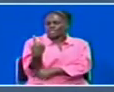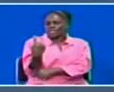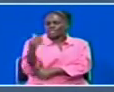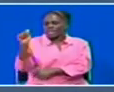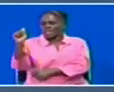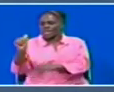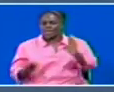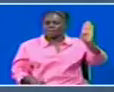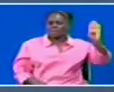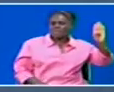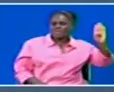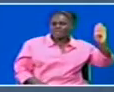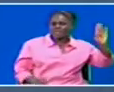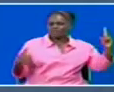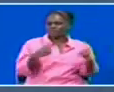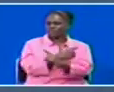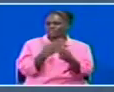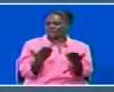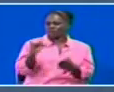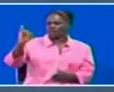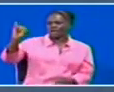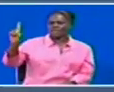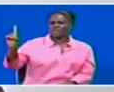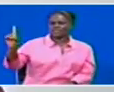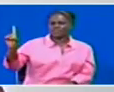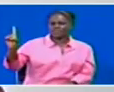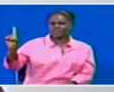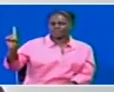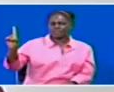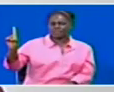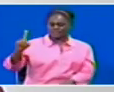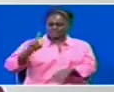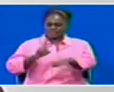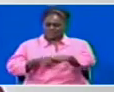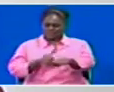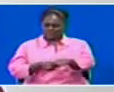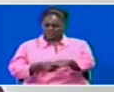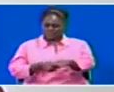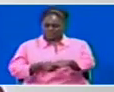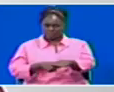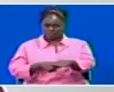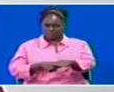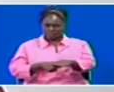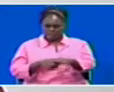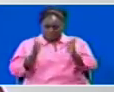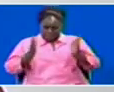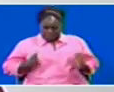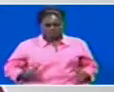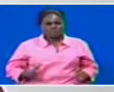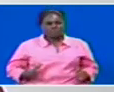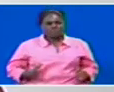Peter Kagwanja B registering is the ID number. And therefore, the moment a